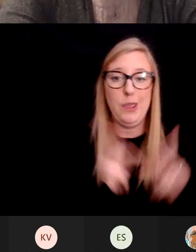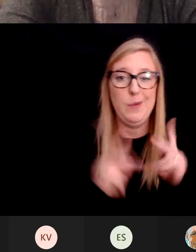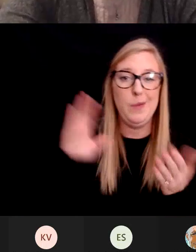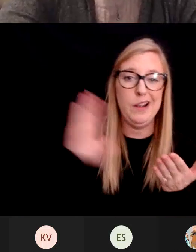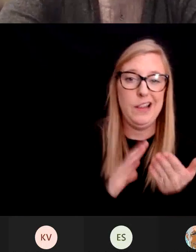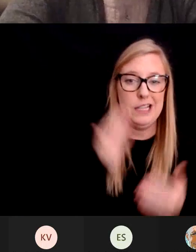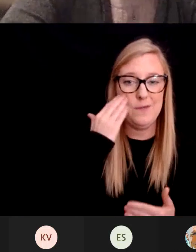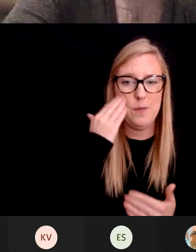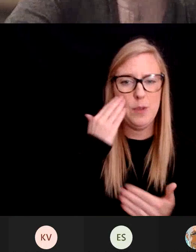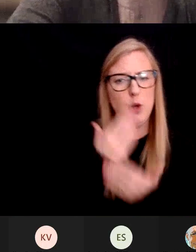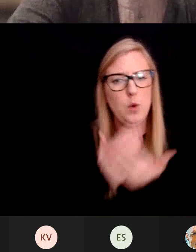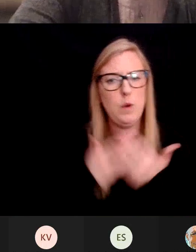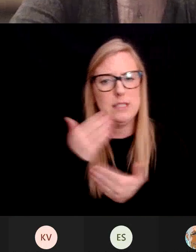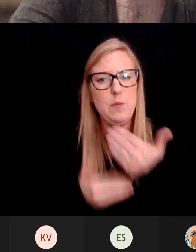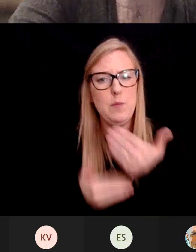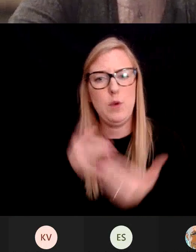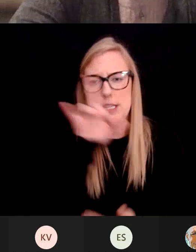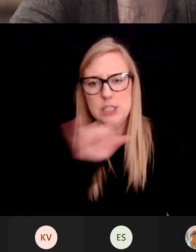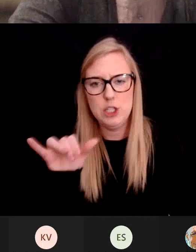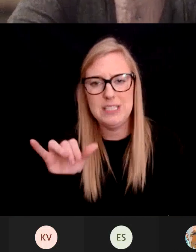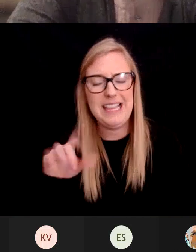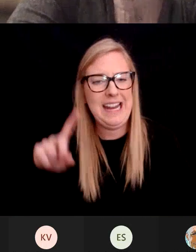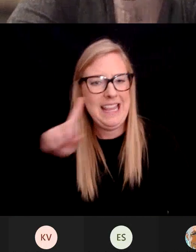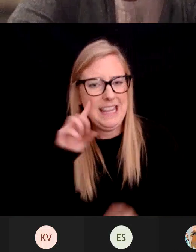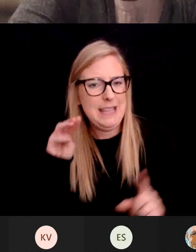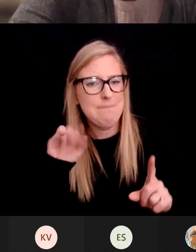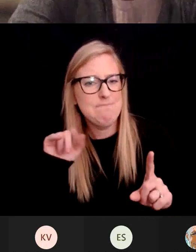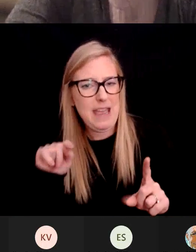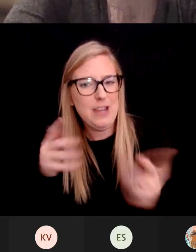that process like? And I think you were kind of getting there.